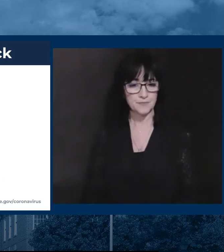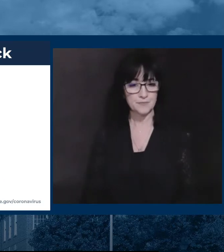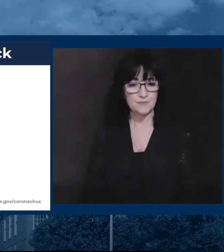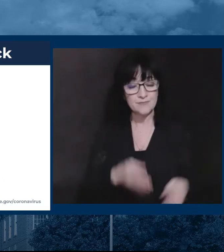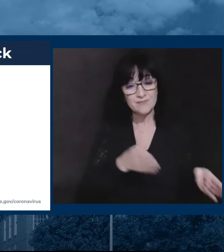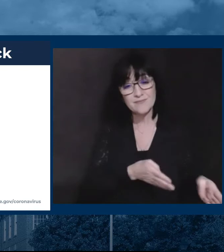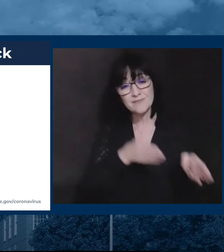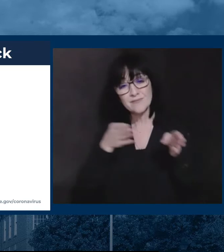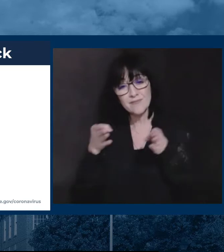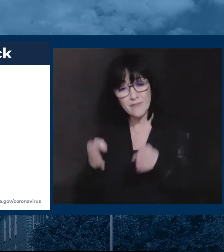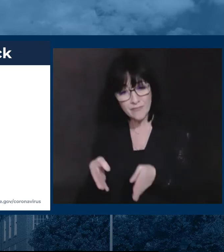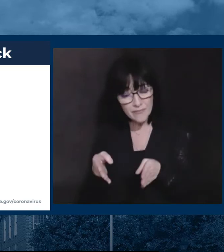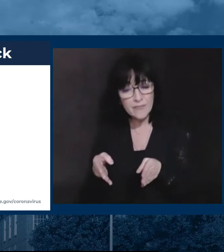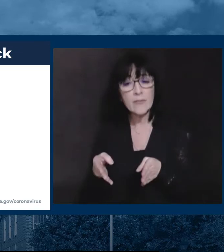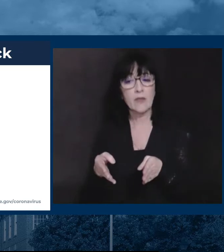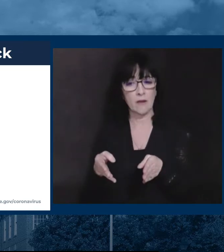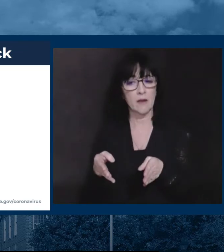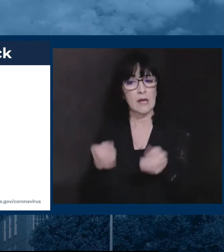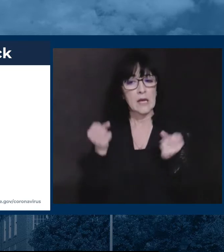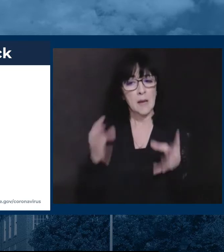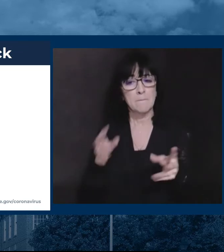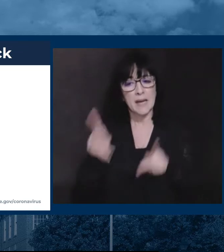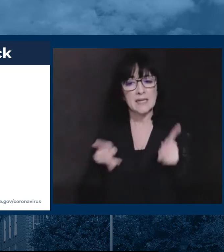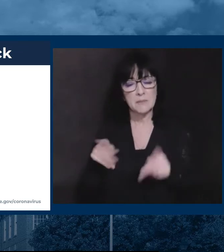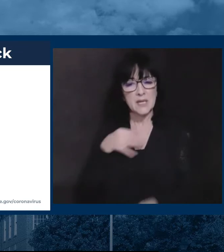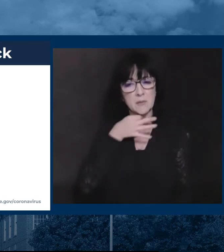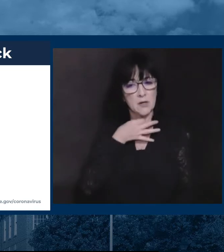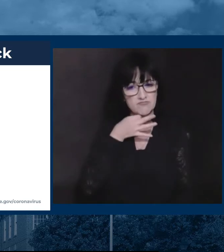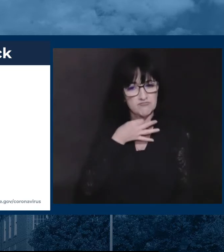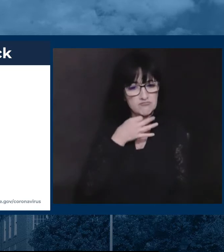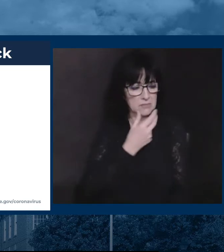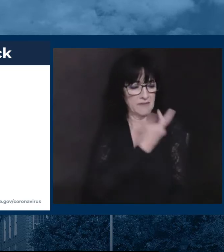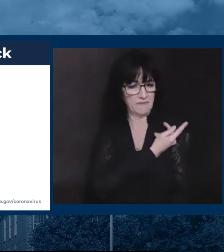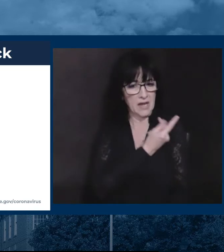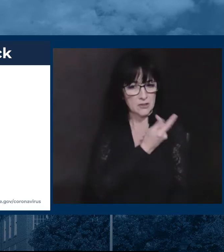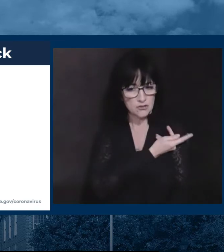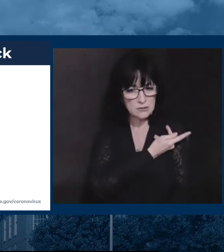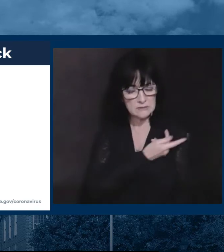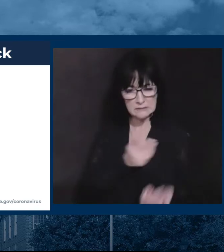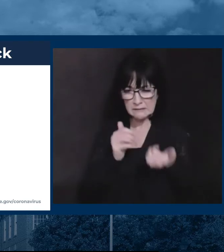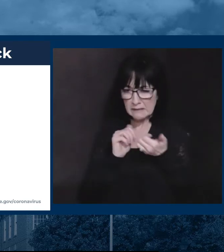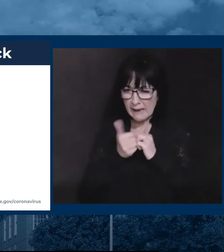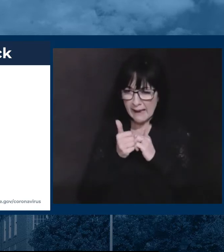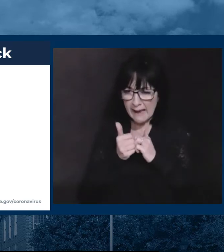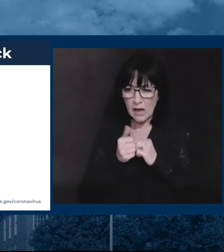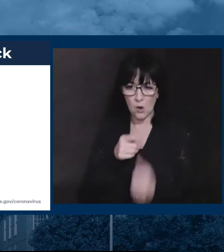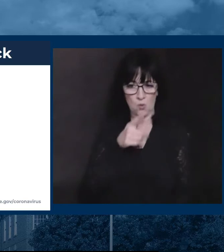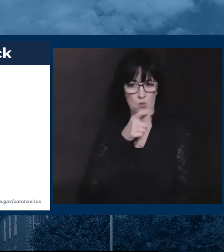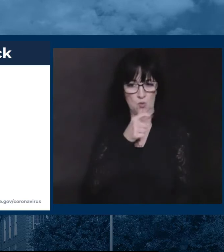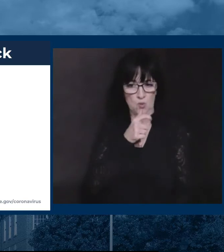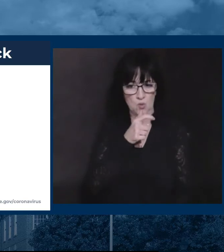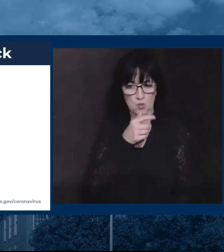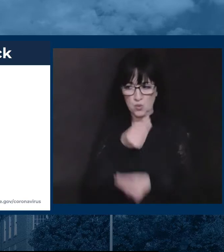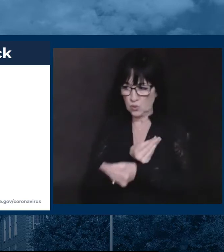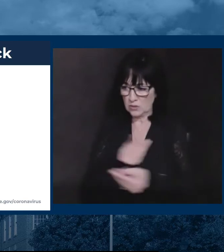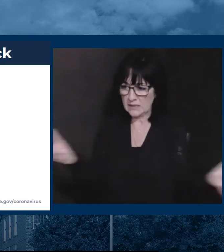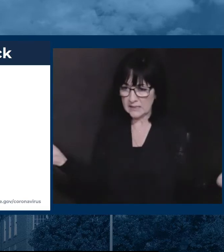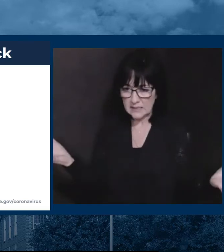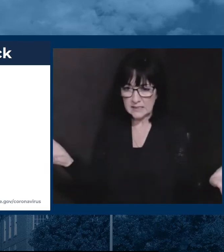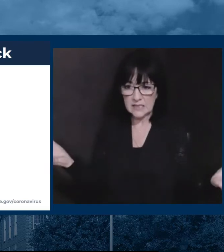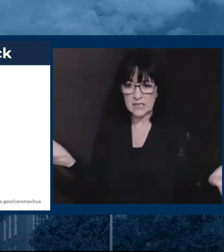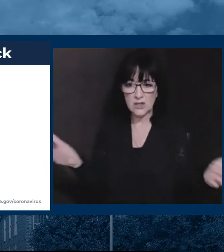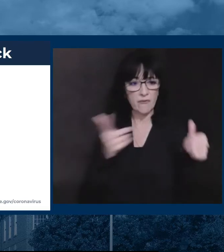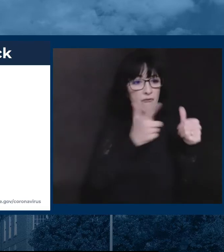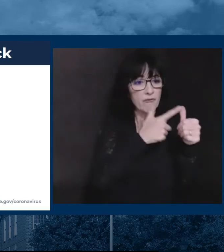curiosity about would there be a vaccine and how would that play out and who would be vaccinated first and in what order and so